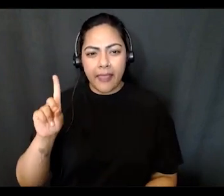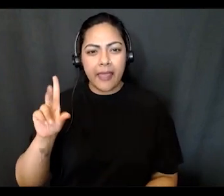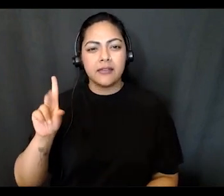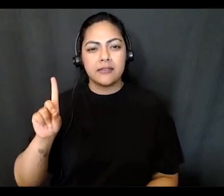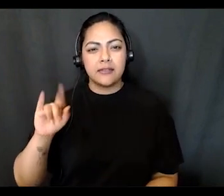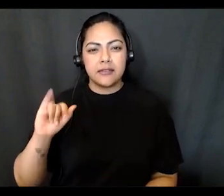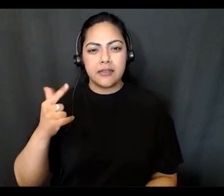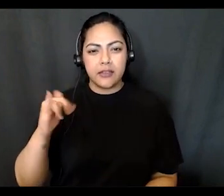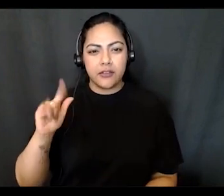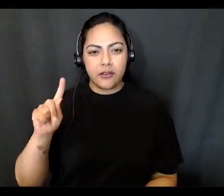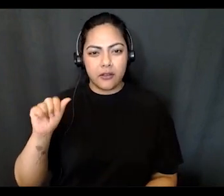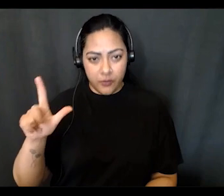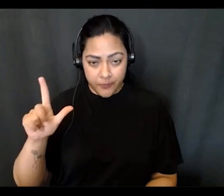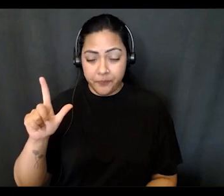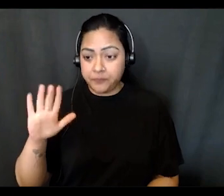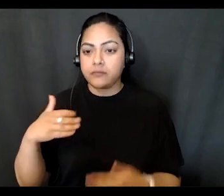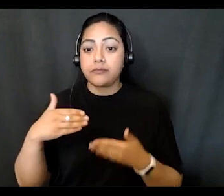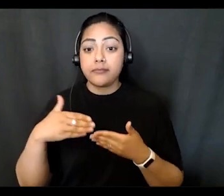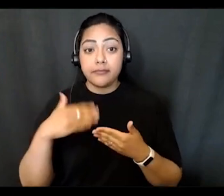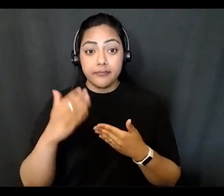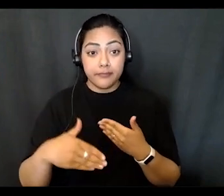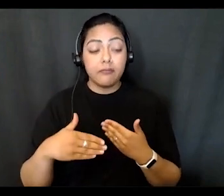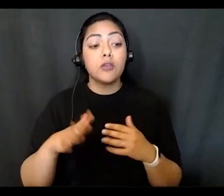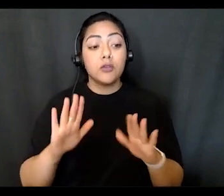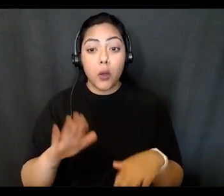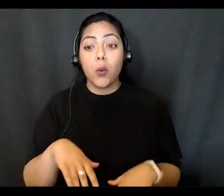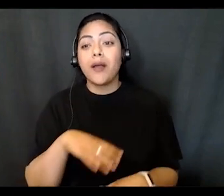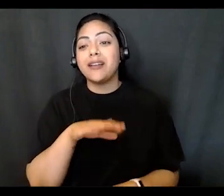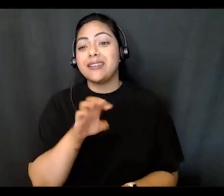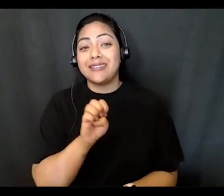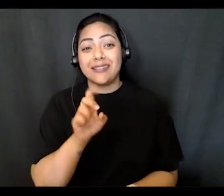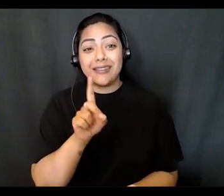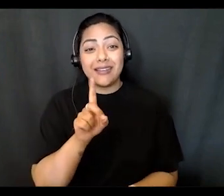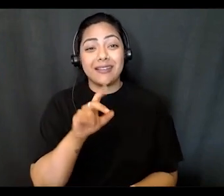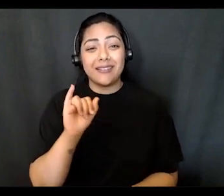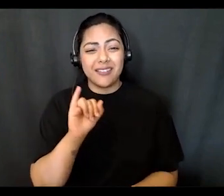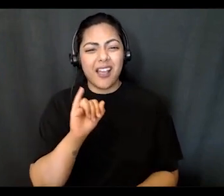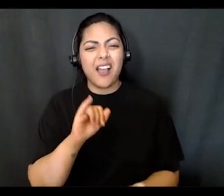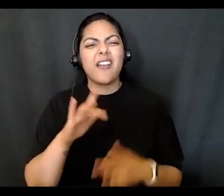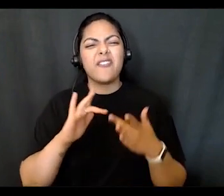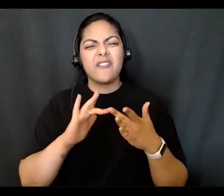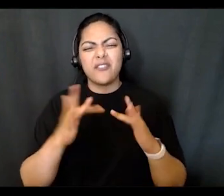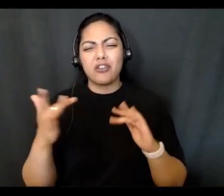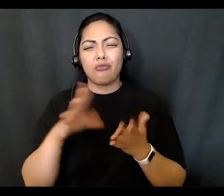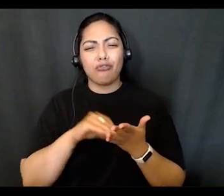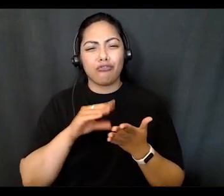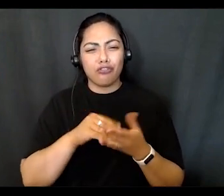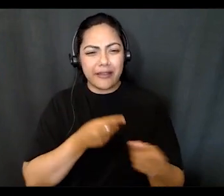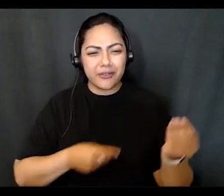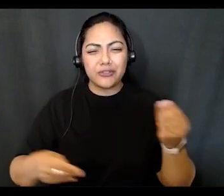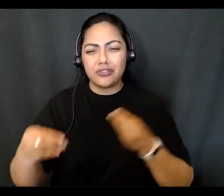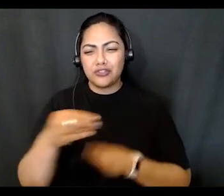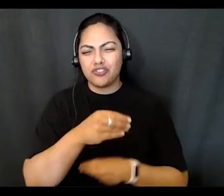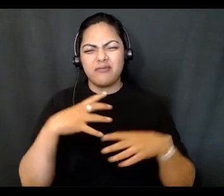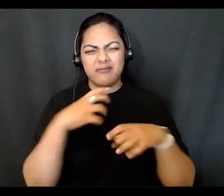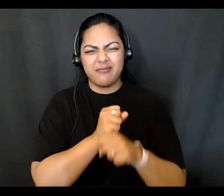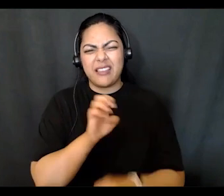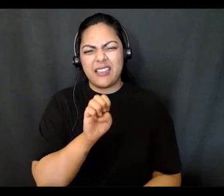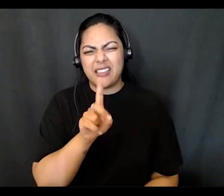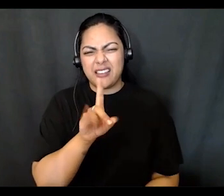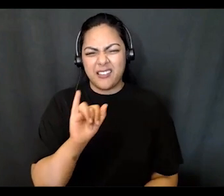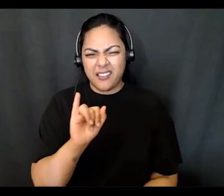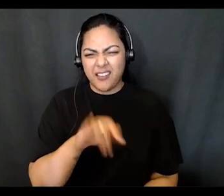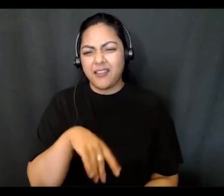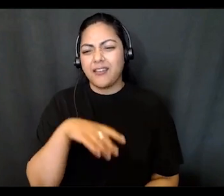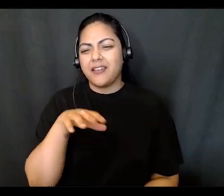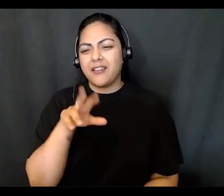So since the inception of the Equity, Diversity, and Inclusion Virtual Learning Exchange, it has been co-developed and